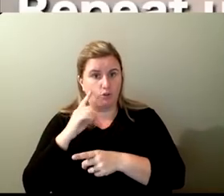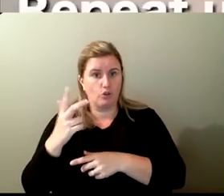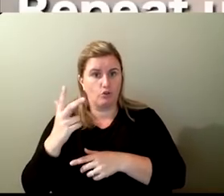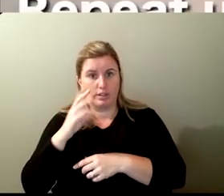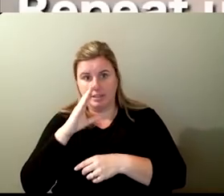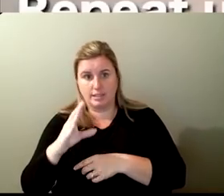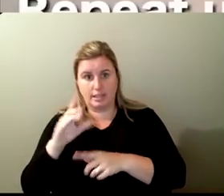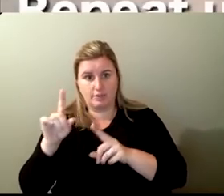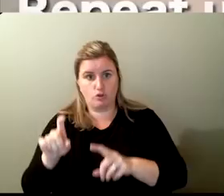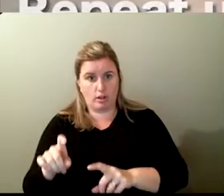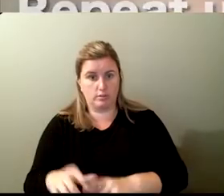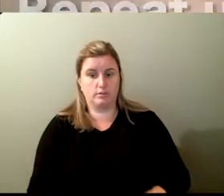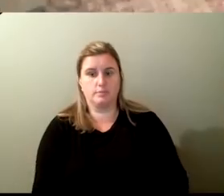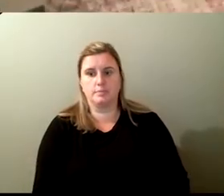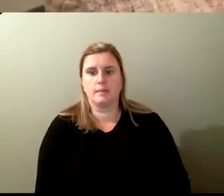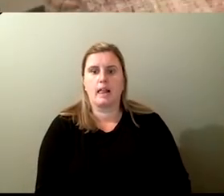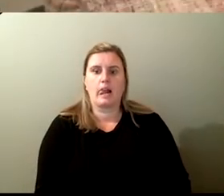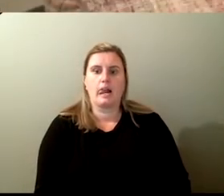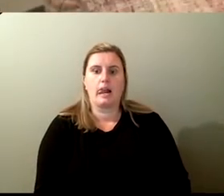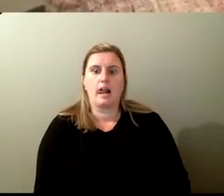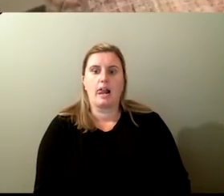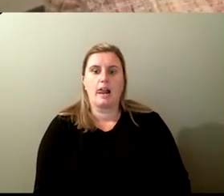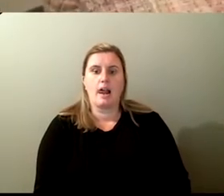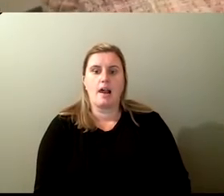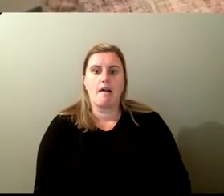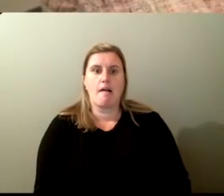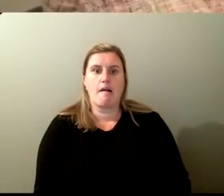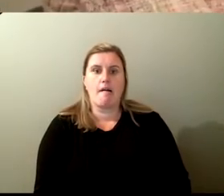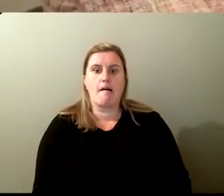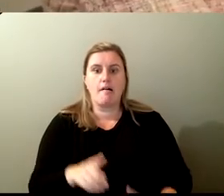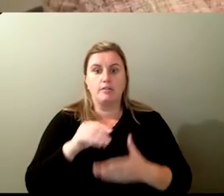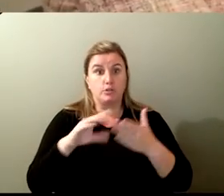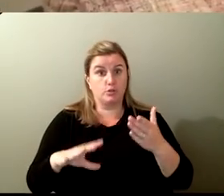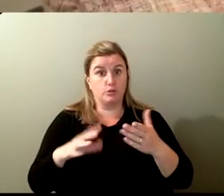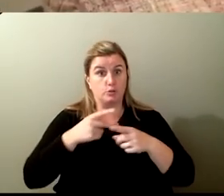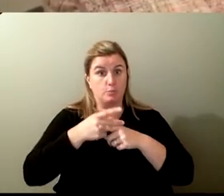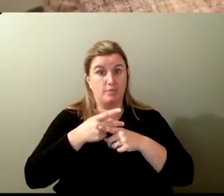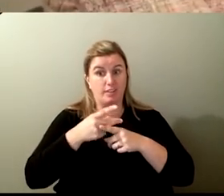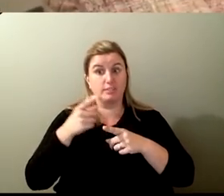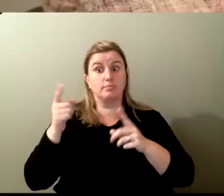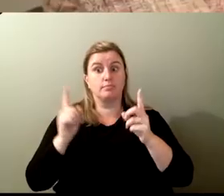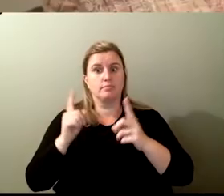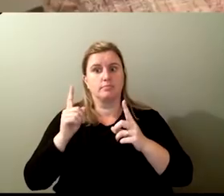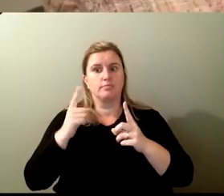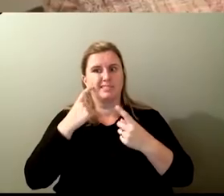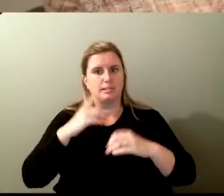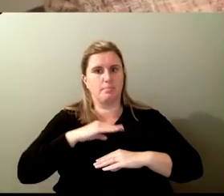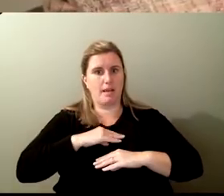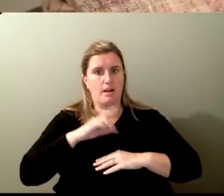consecutive trials. Here, the supervisee just met the mastery criterion. My